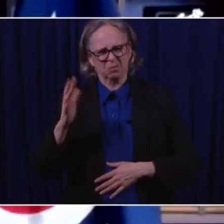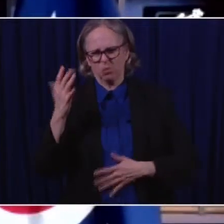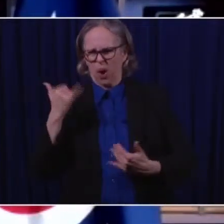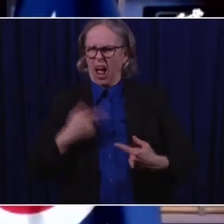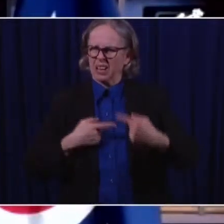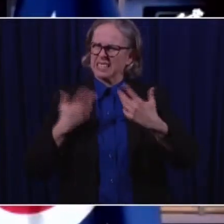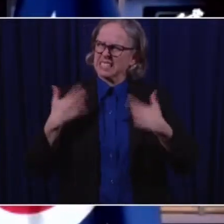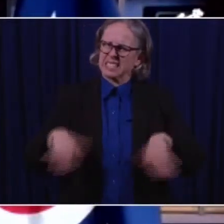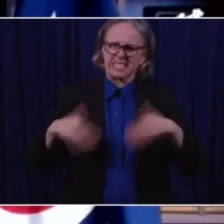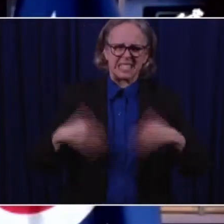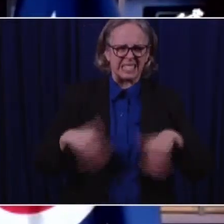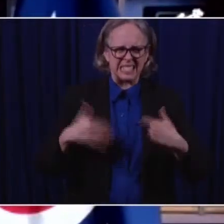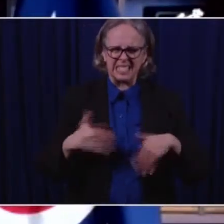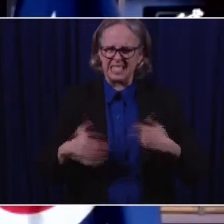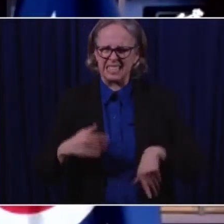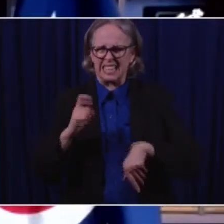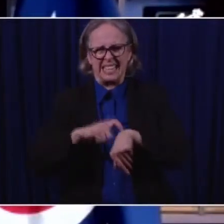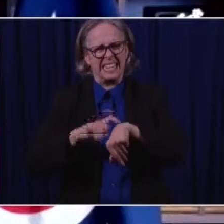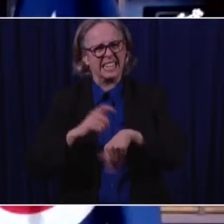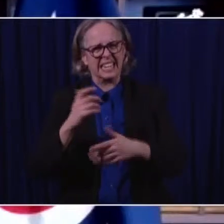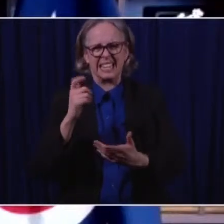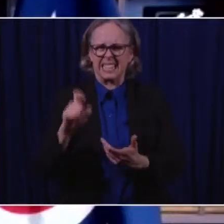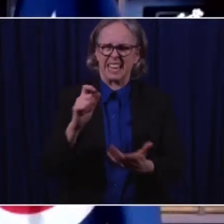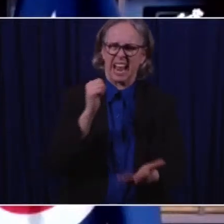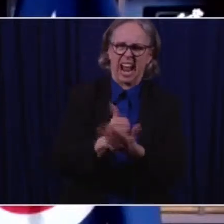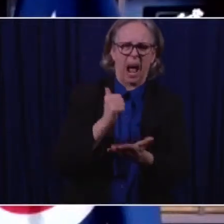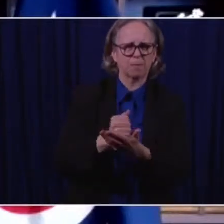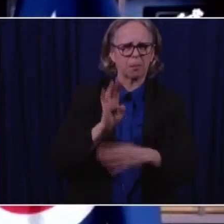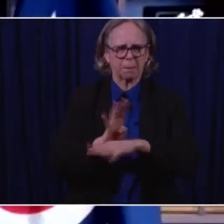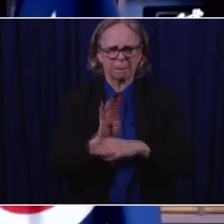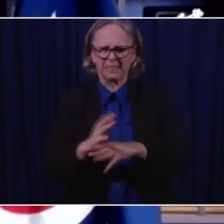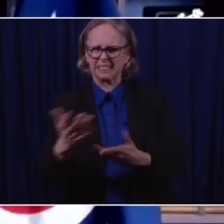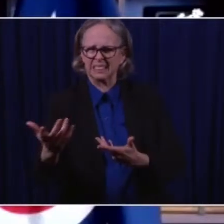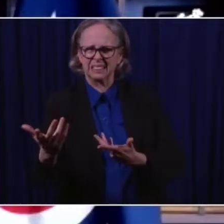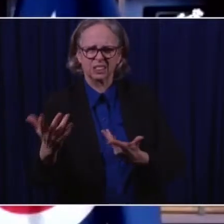challenge, is that when you have, all states are dealing with it.